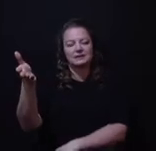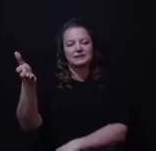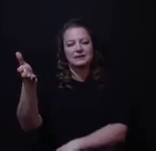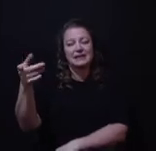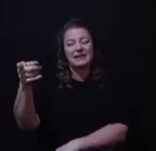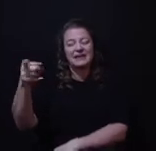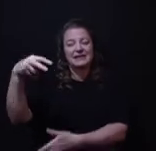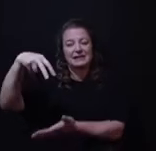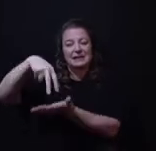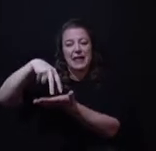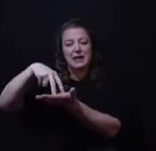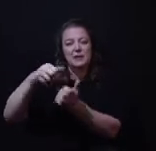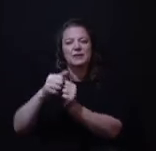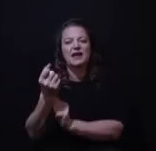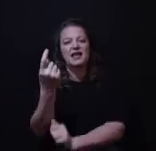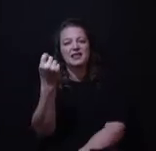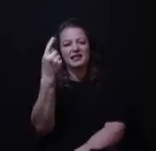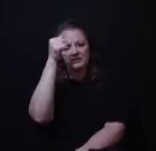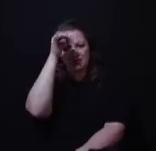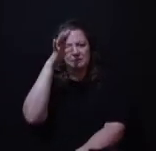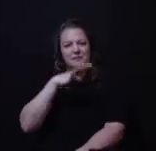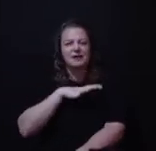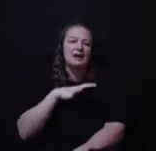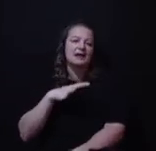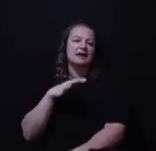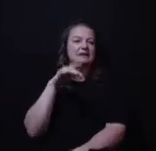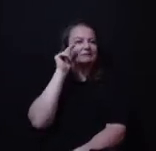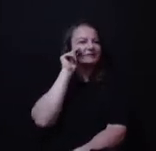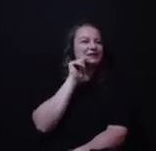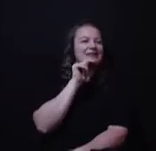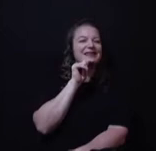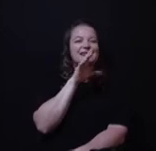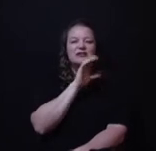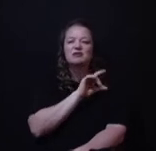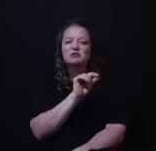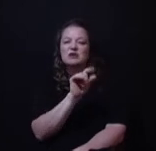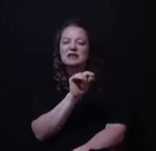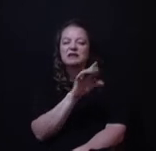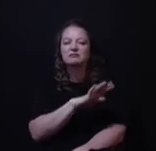standing there with 11 guys in their late teens and early 20s.